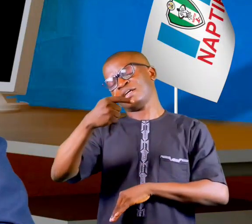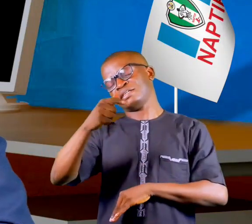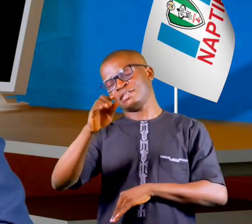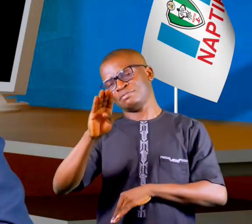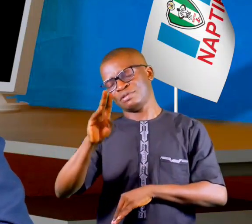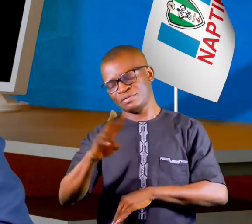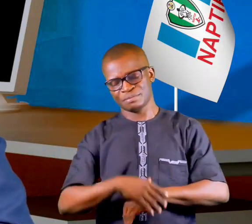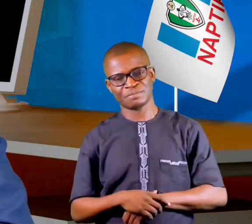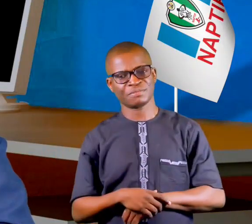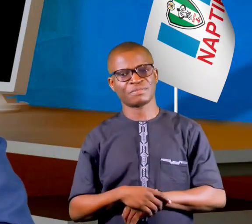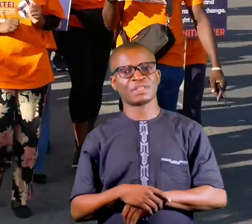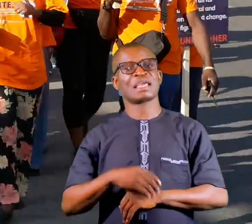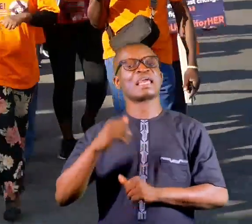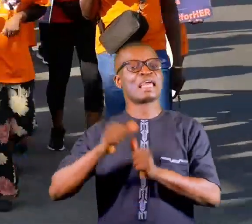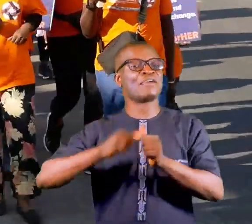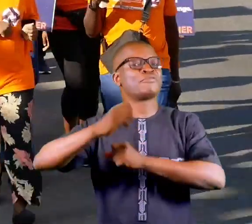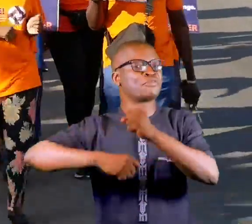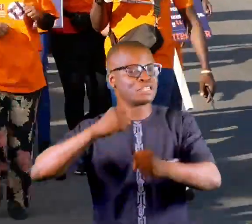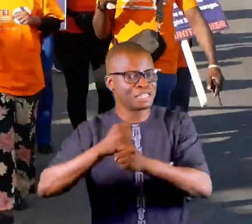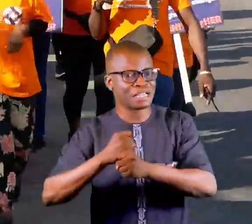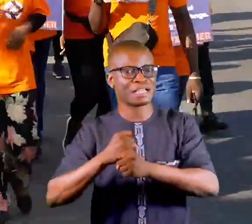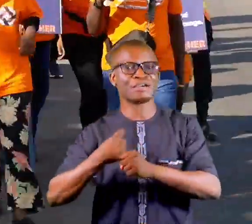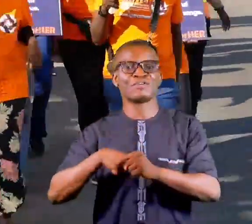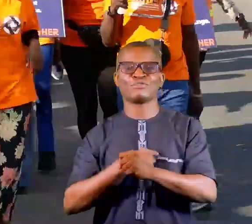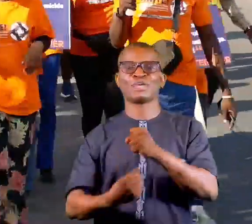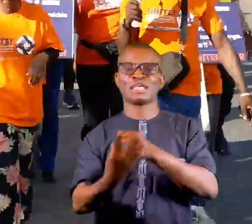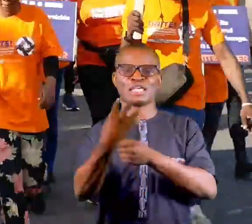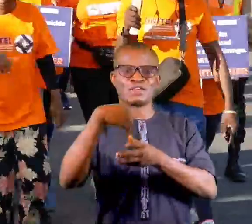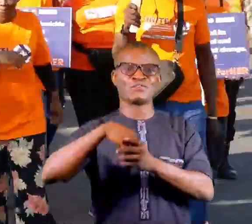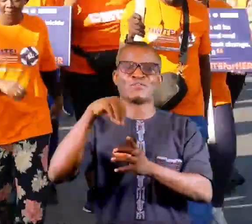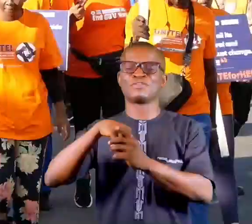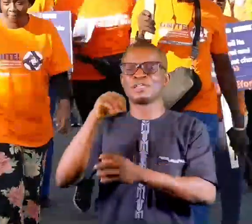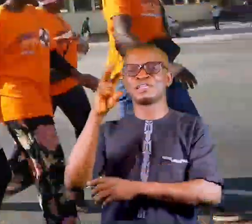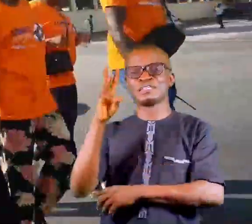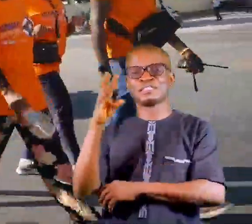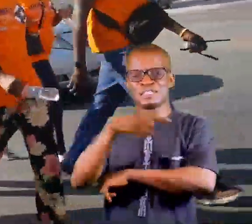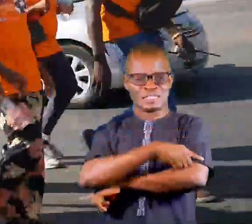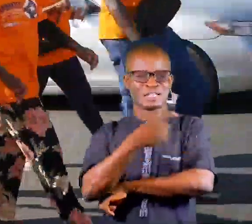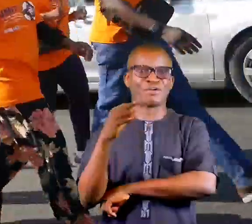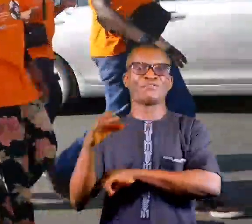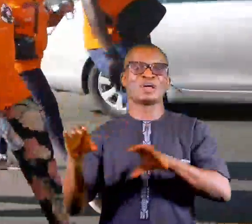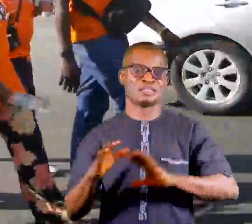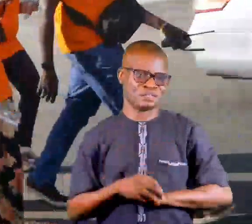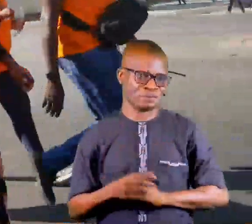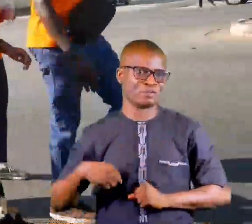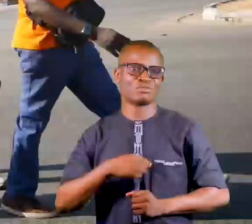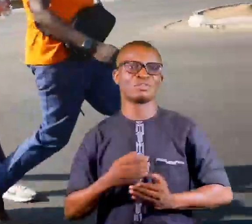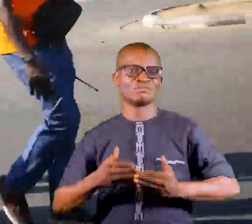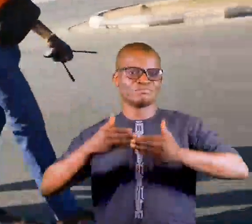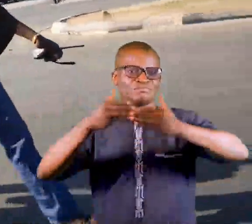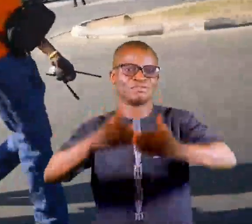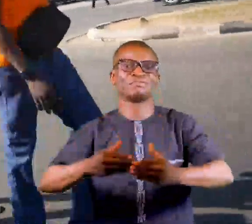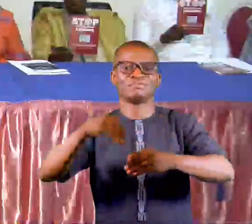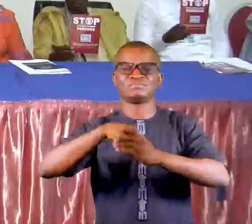Every year, the agency is involved in the 16 days activism. The agency is at the forefront of